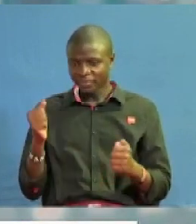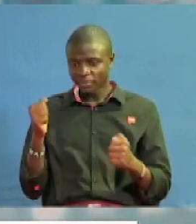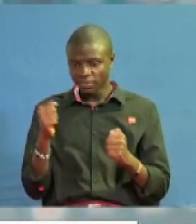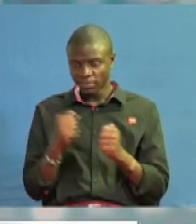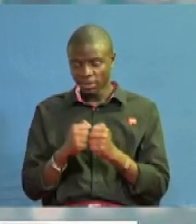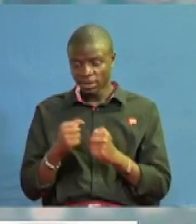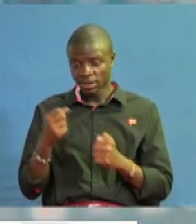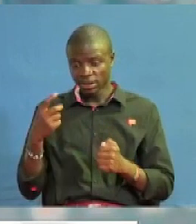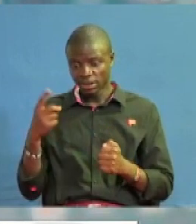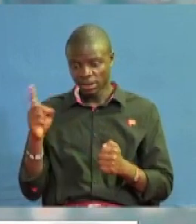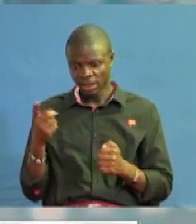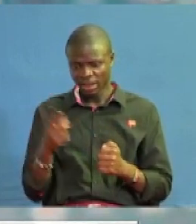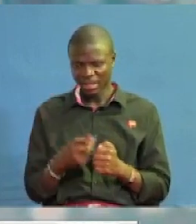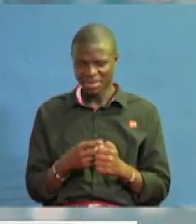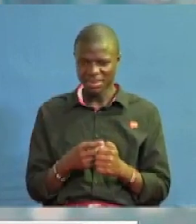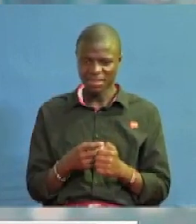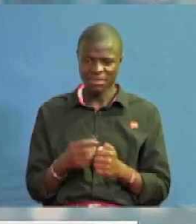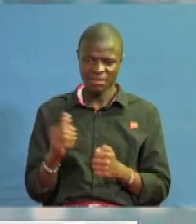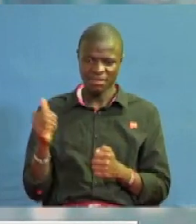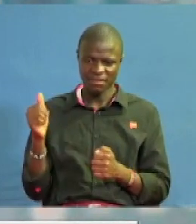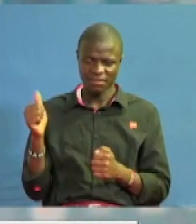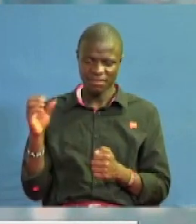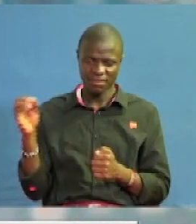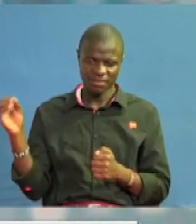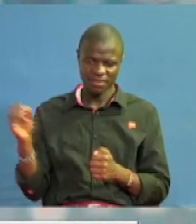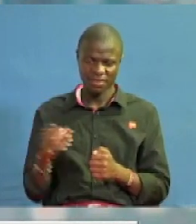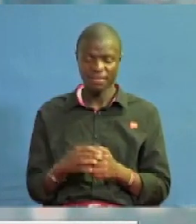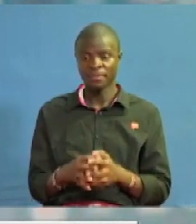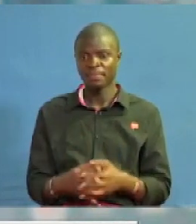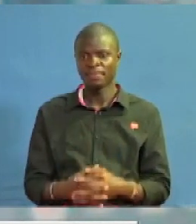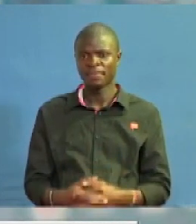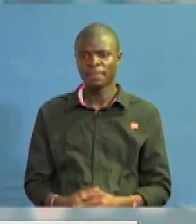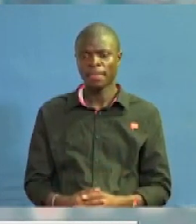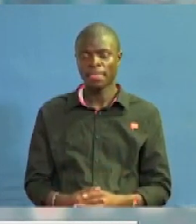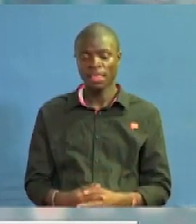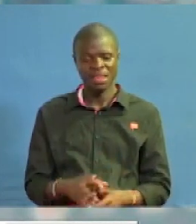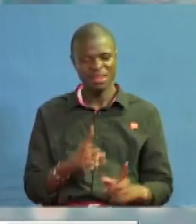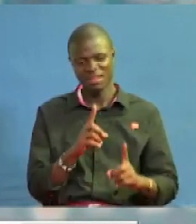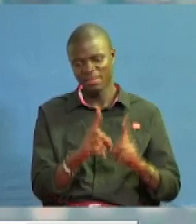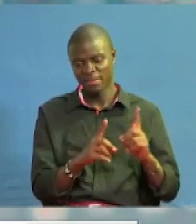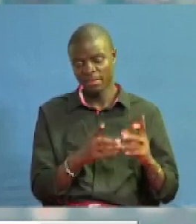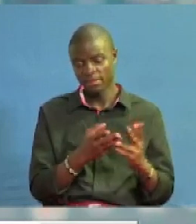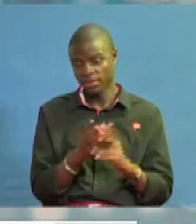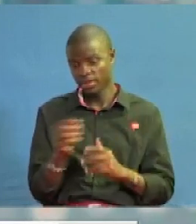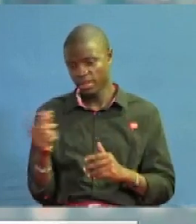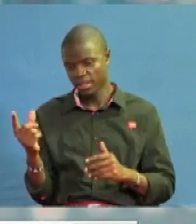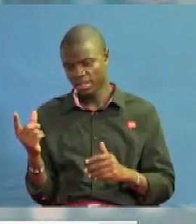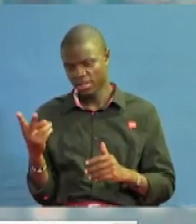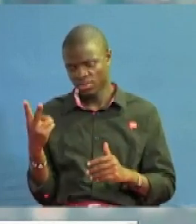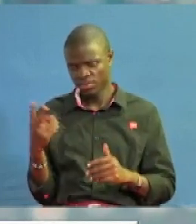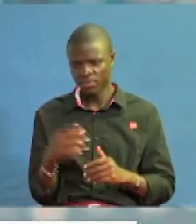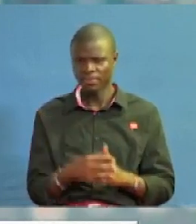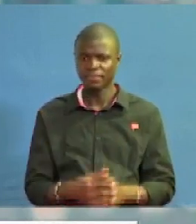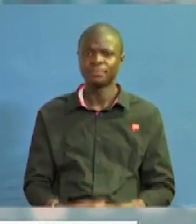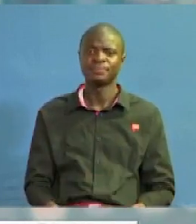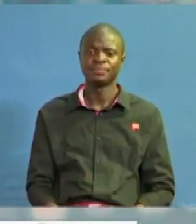Yeah. Next month I expect it to be 11,000. You see? Yeah. Capital growth. So you see the difference between capital growth and capital